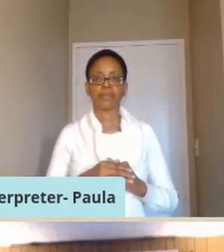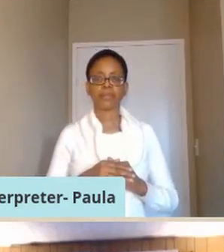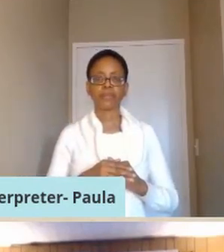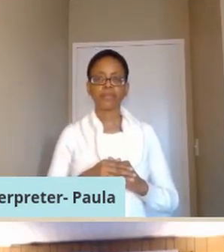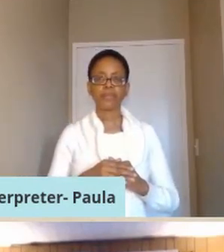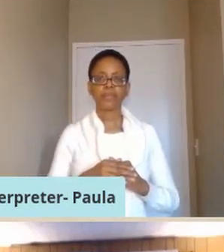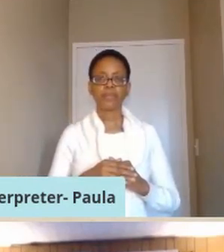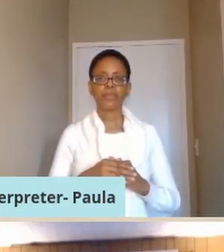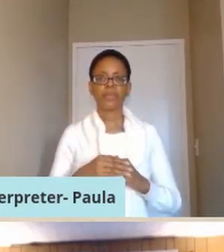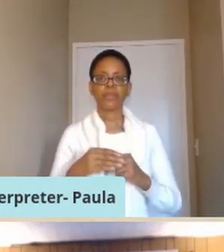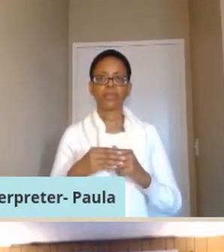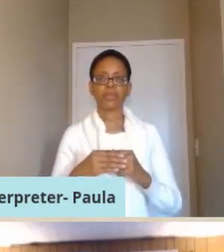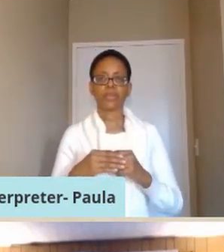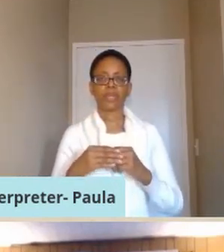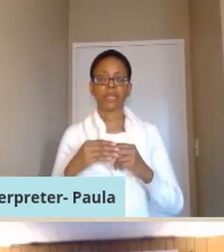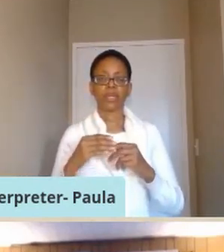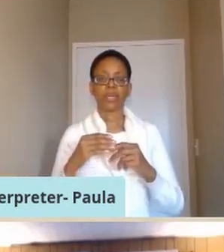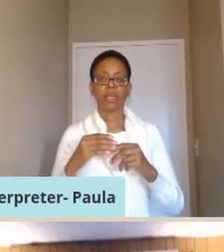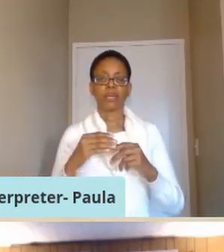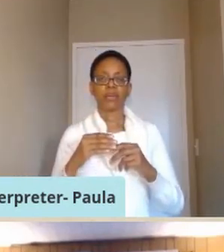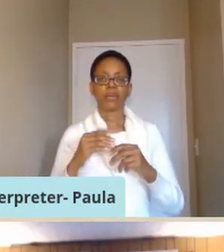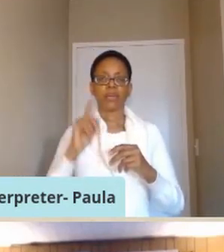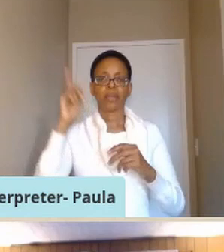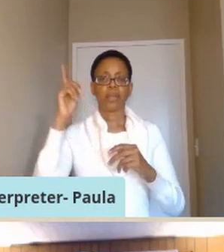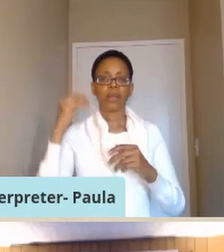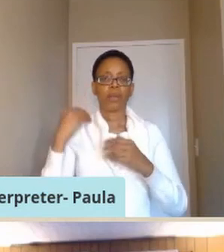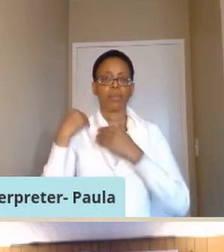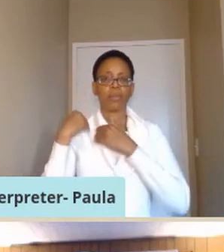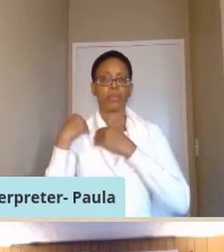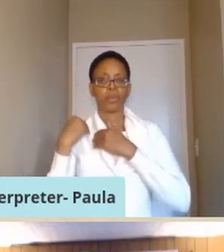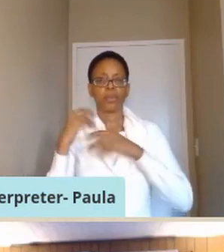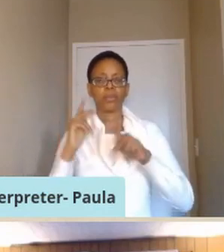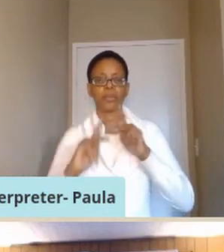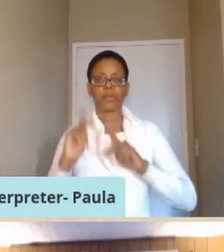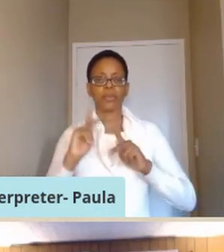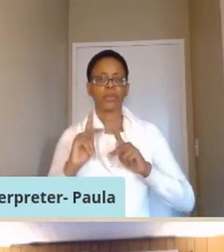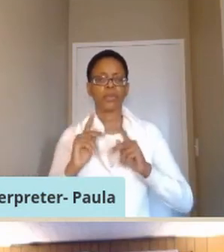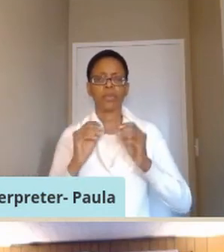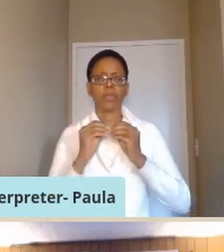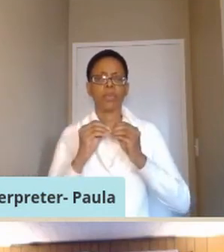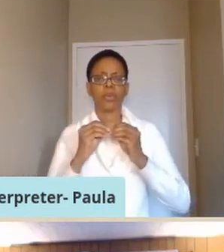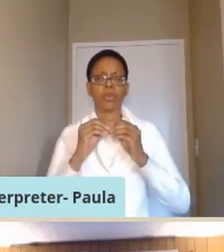soul except with its capacity, as it's mentioned in Quran chapter 2 verse